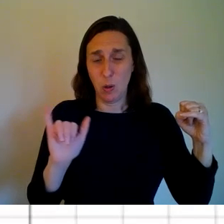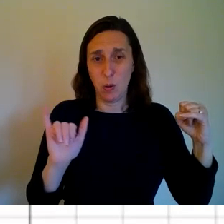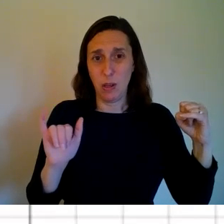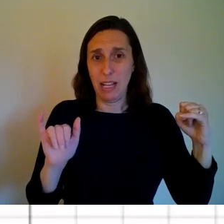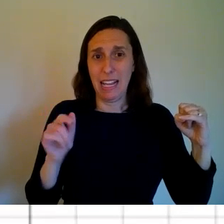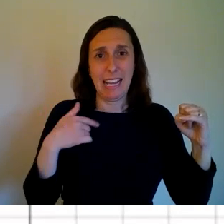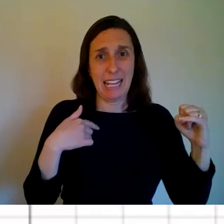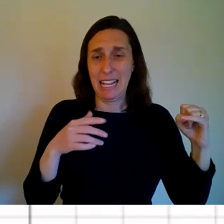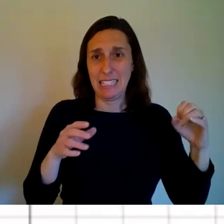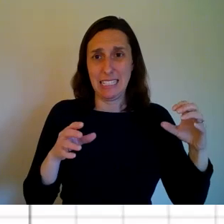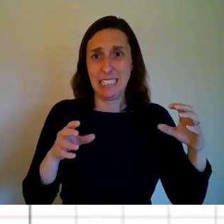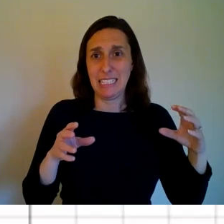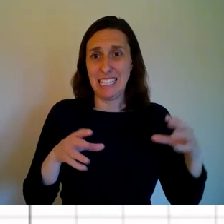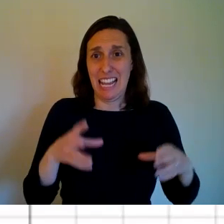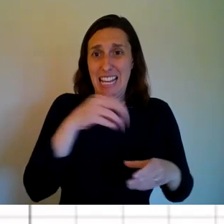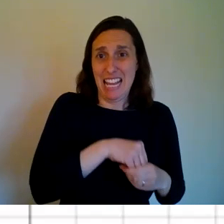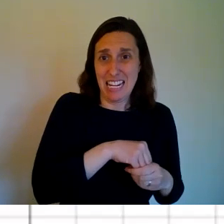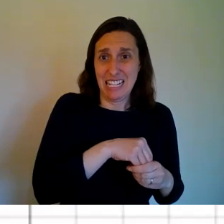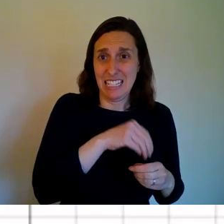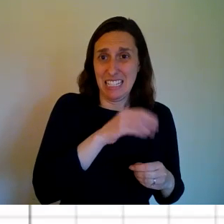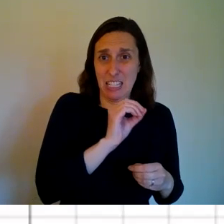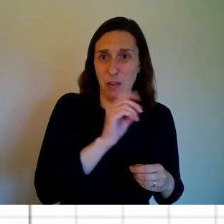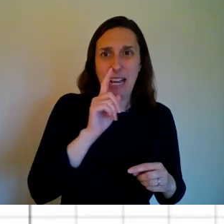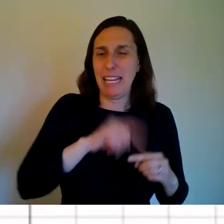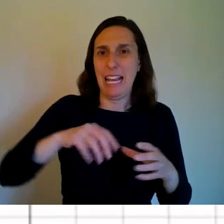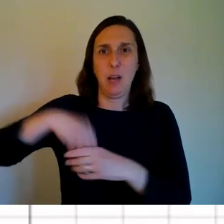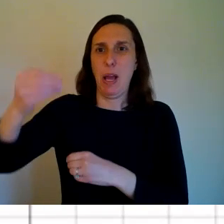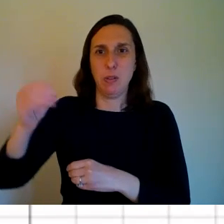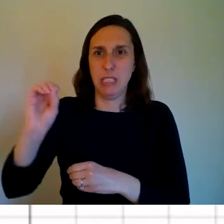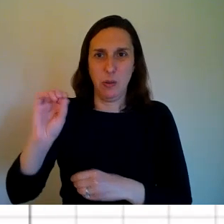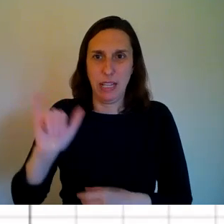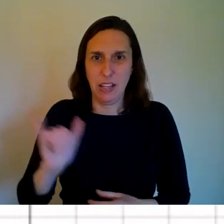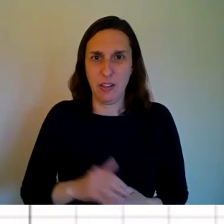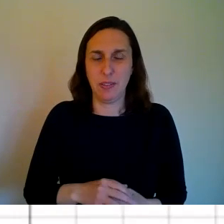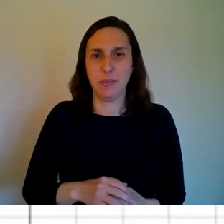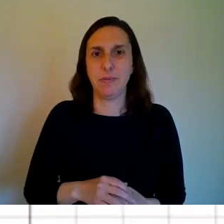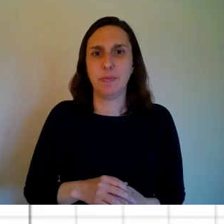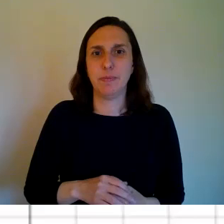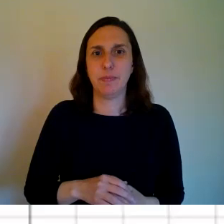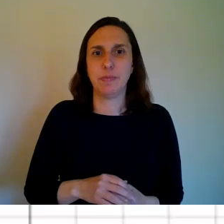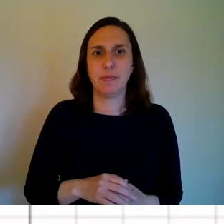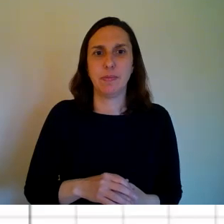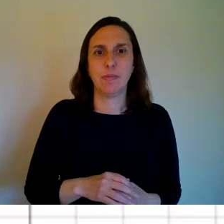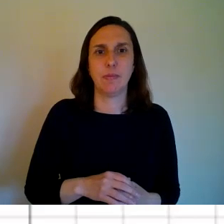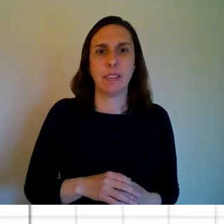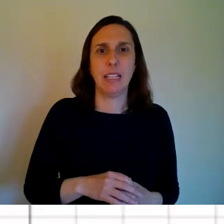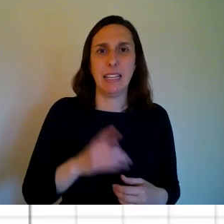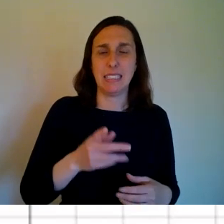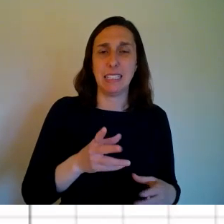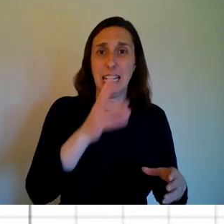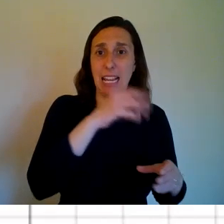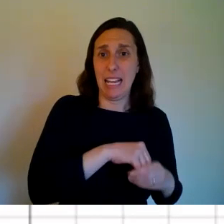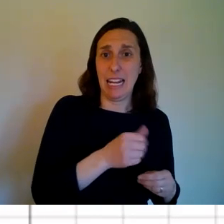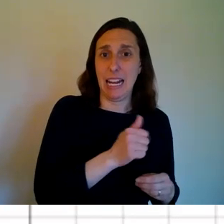number 0, and it can't spit out the number 0. And this can take in anything, but it can't spit out anything less